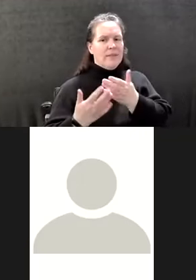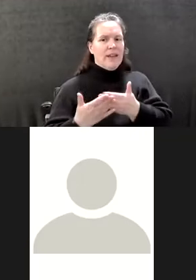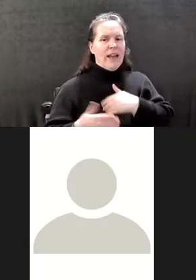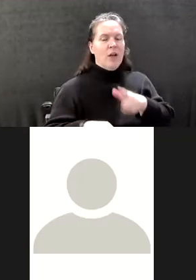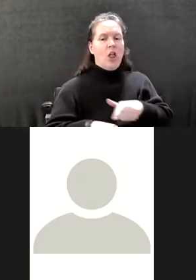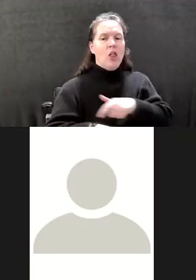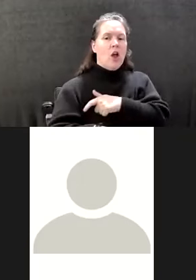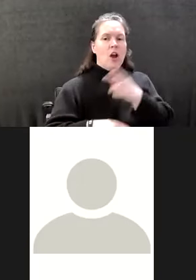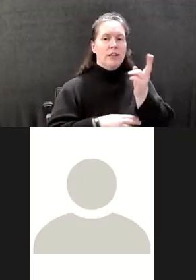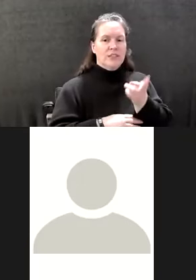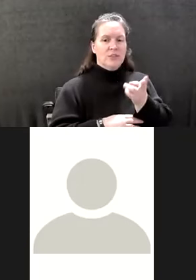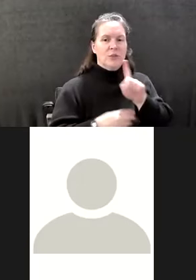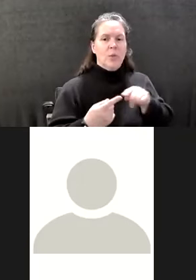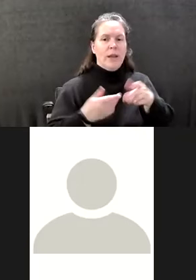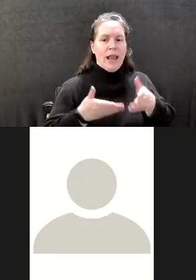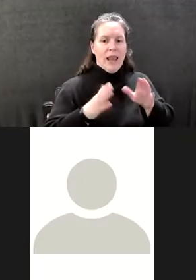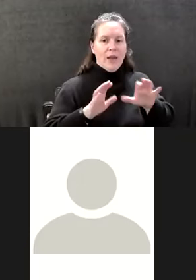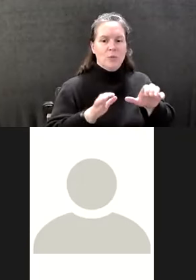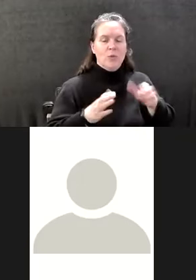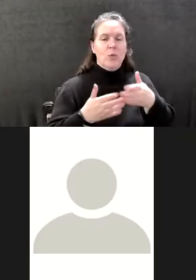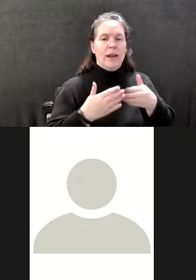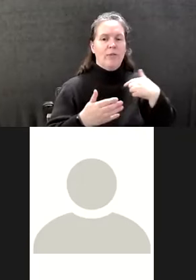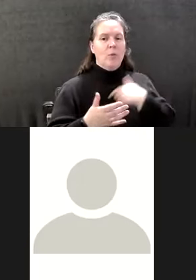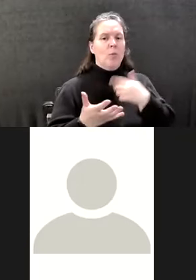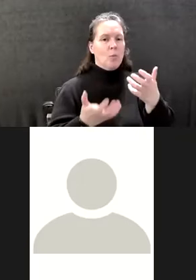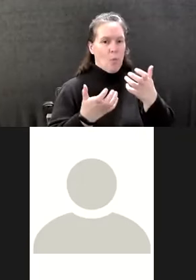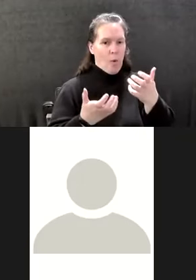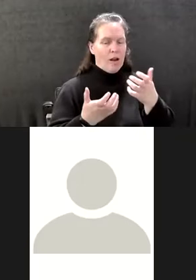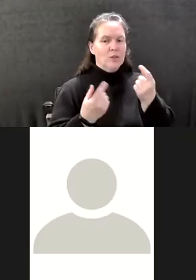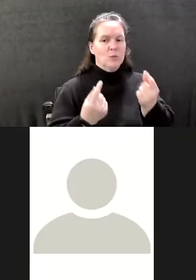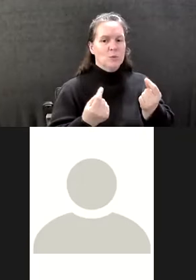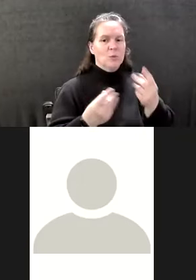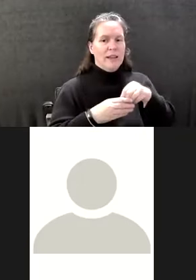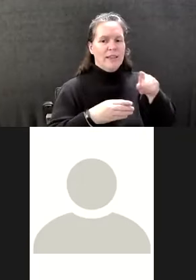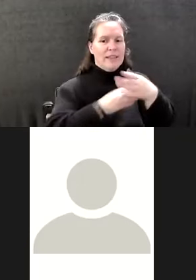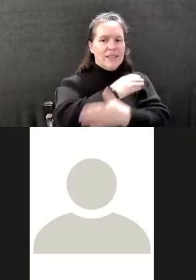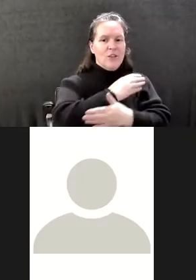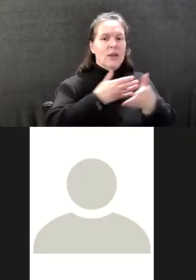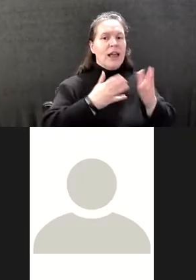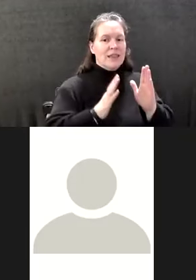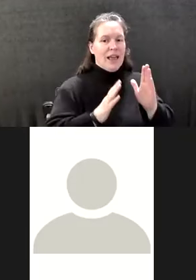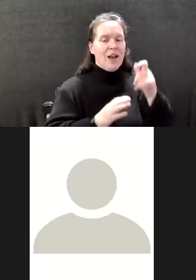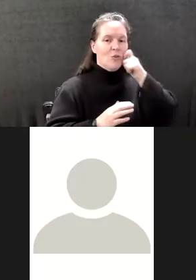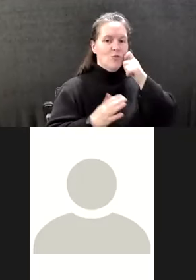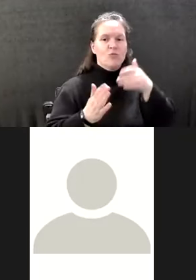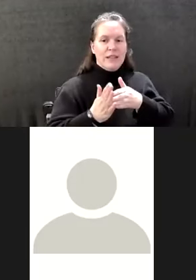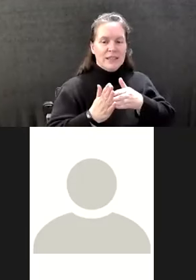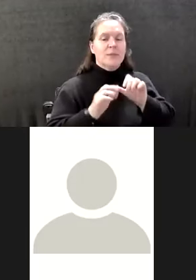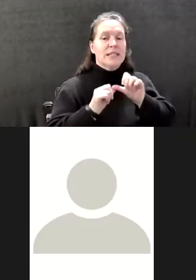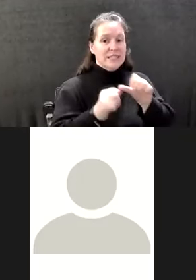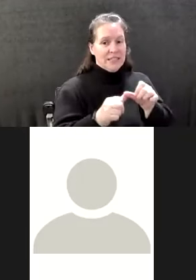history of when allowed to do whatever we want to do in this country, we allow racism to continue to